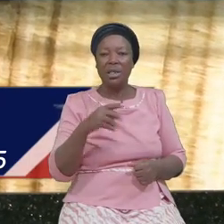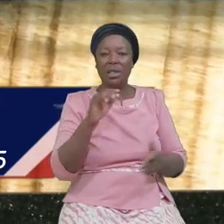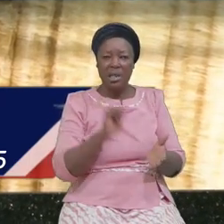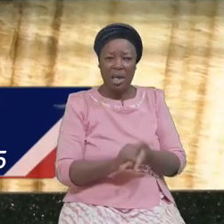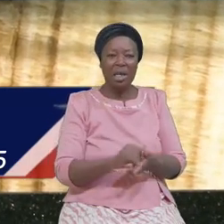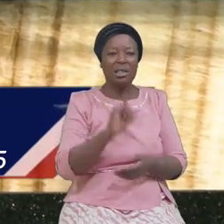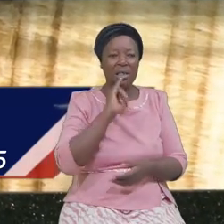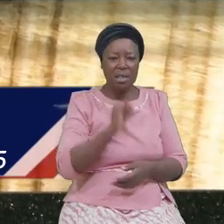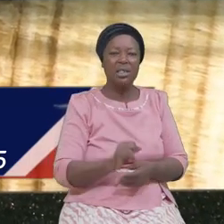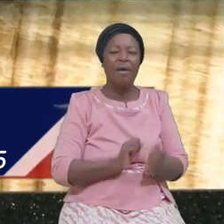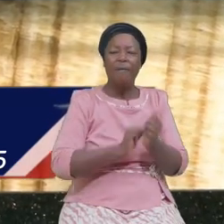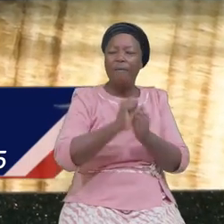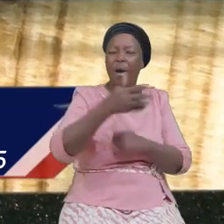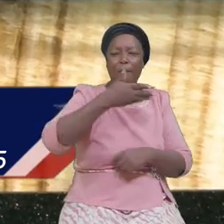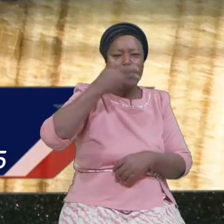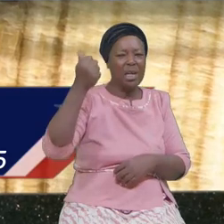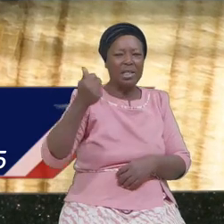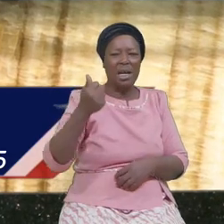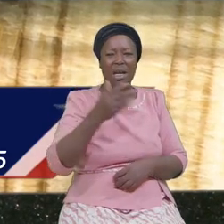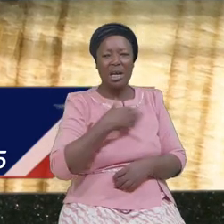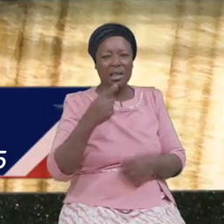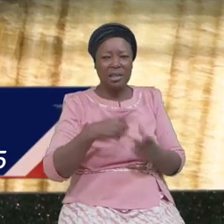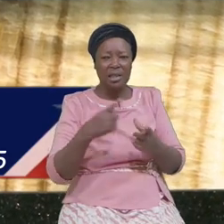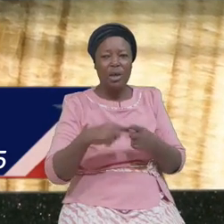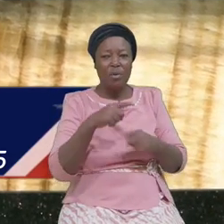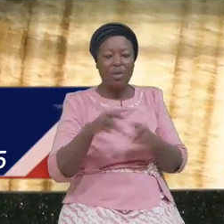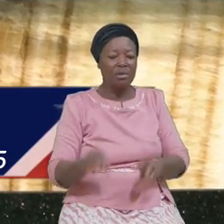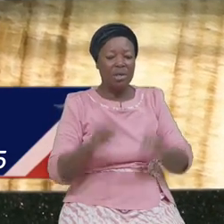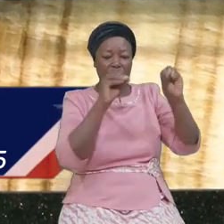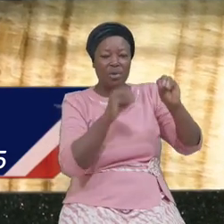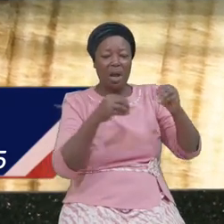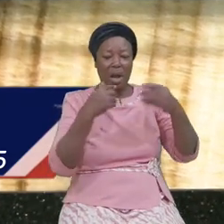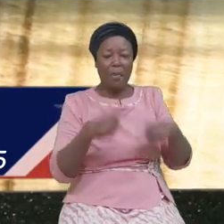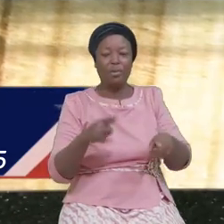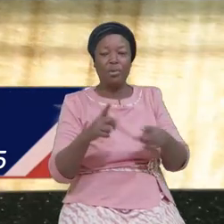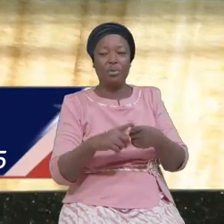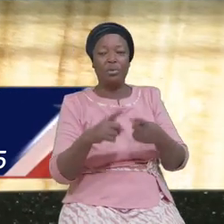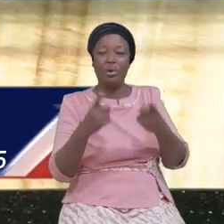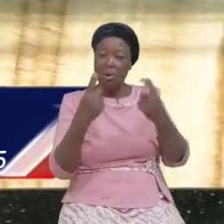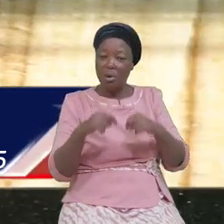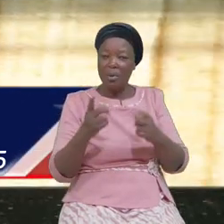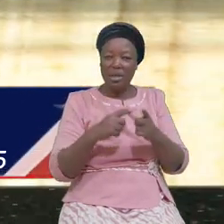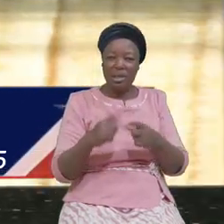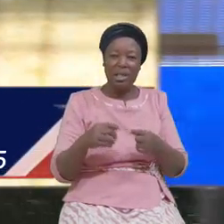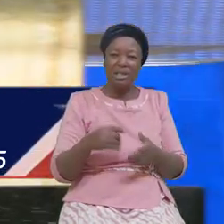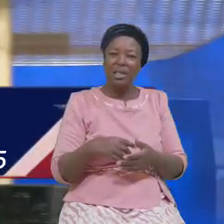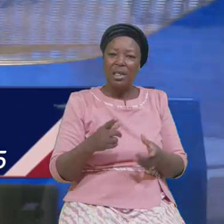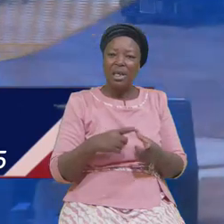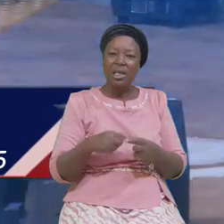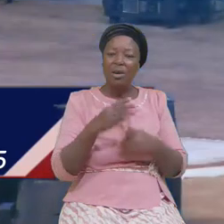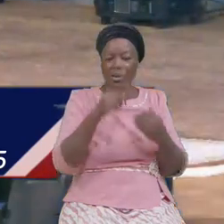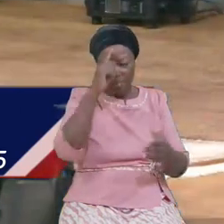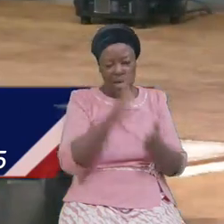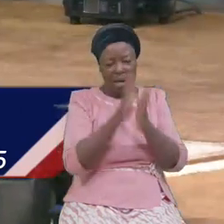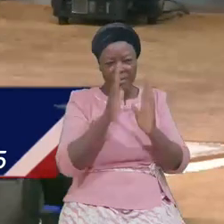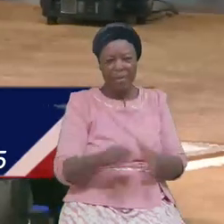is far better. And then when the rapture happens, of course, and it comes, and the believers,